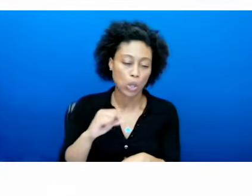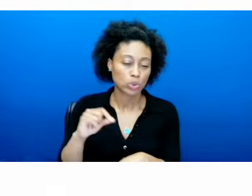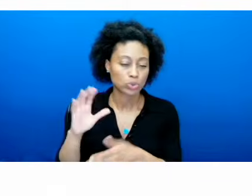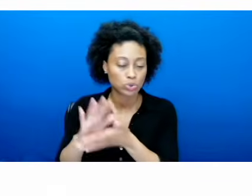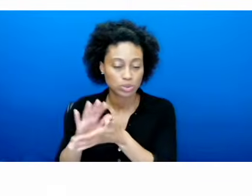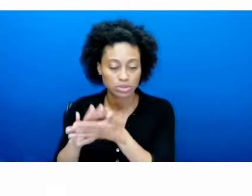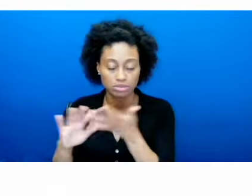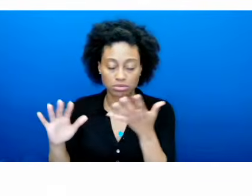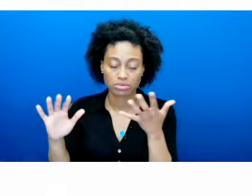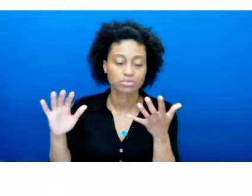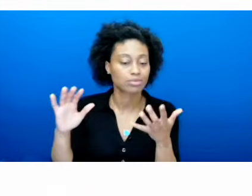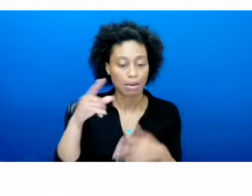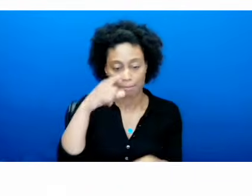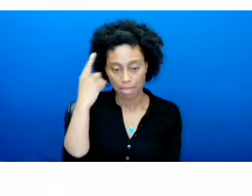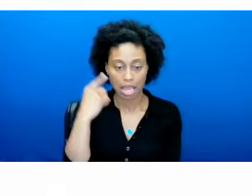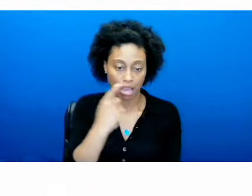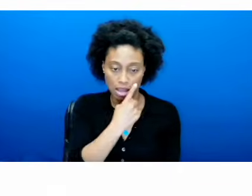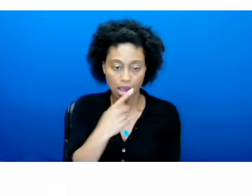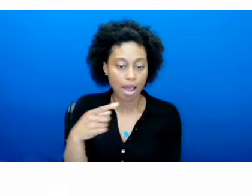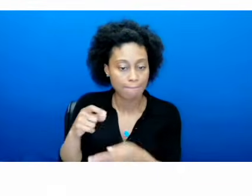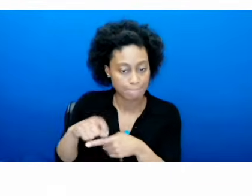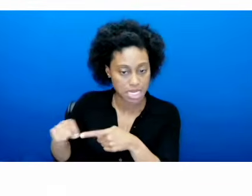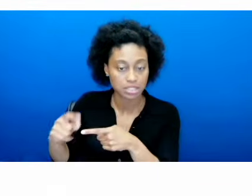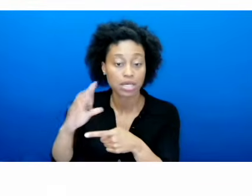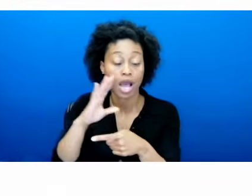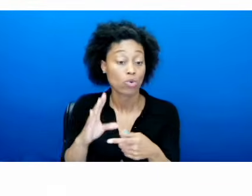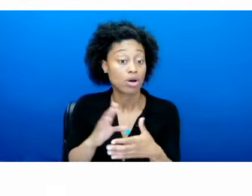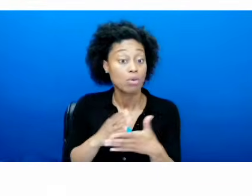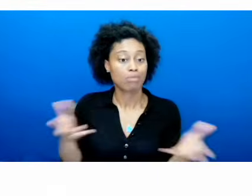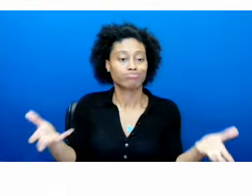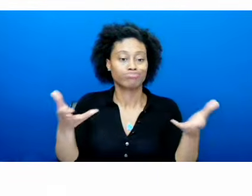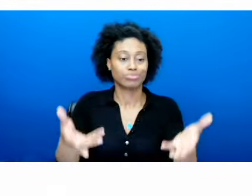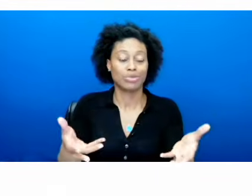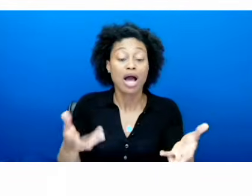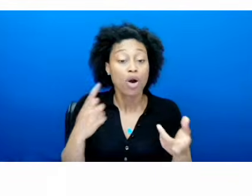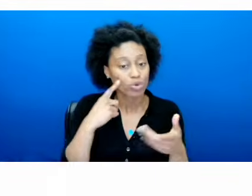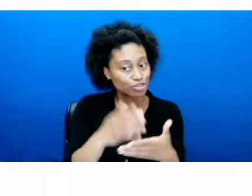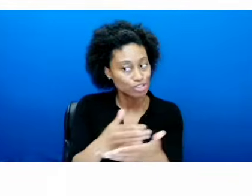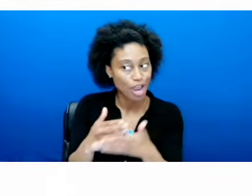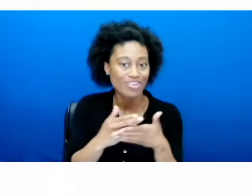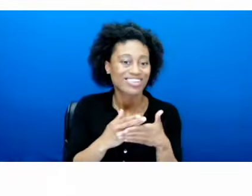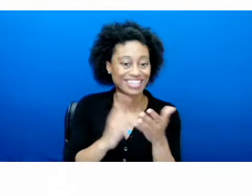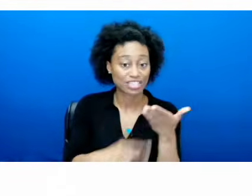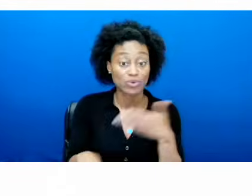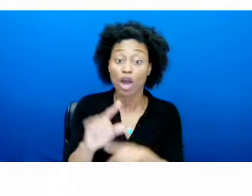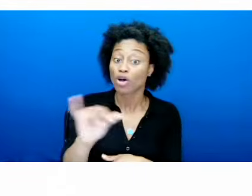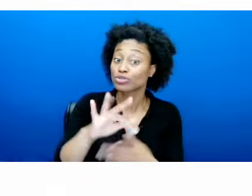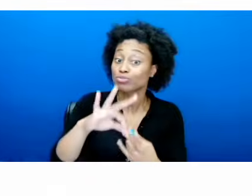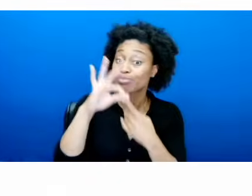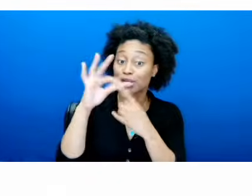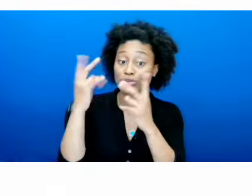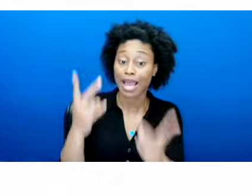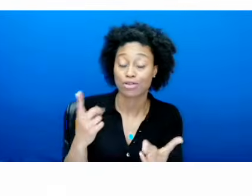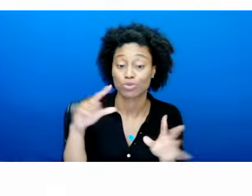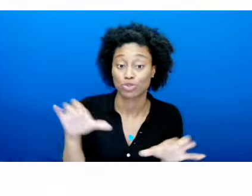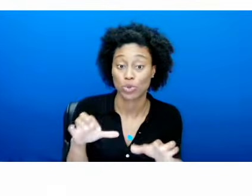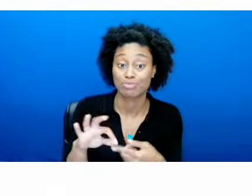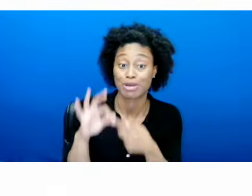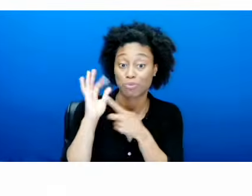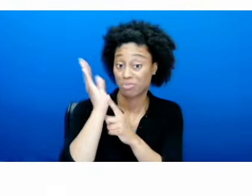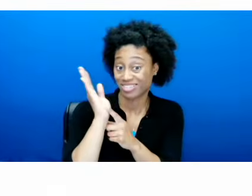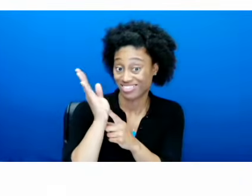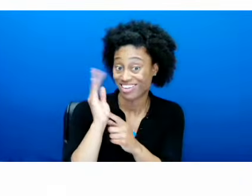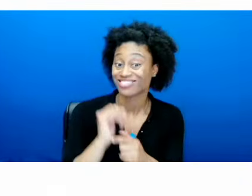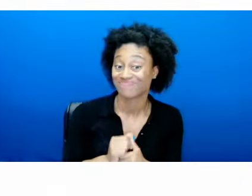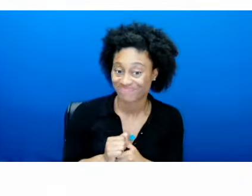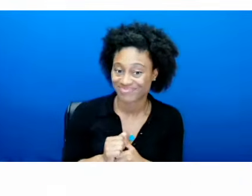And so we look forward to sharing that with you next week. And we also have a special guest doing a special presentation, and that you'll